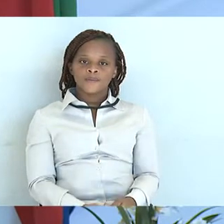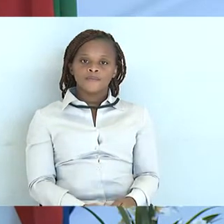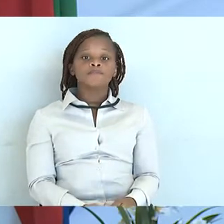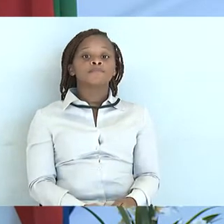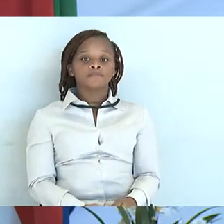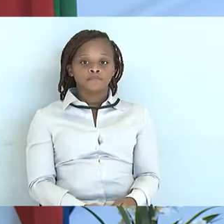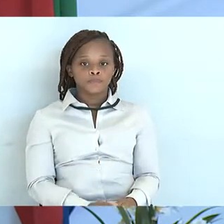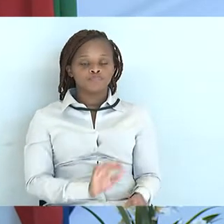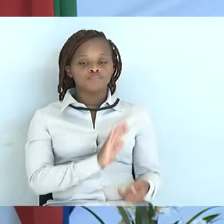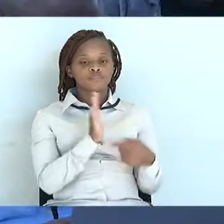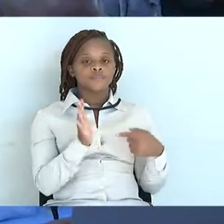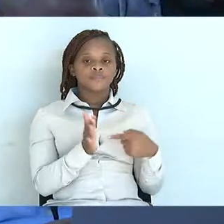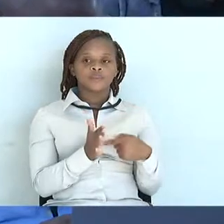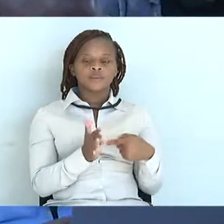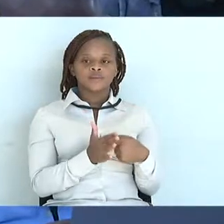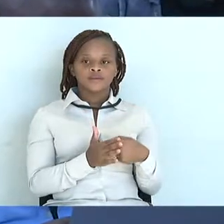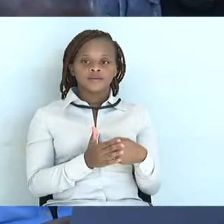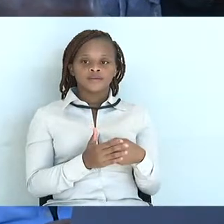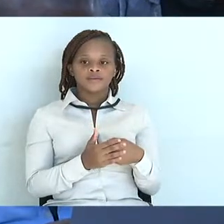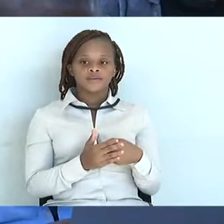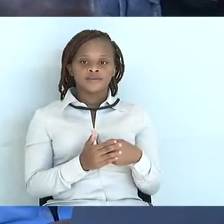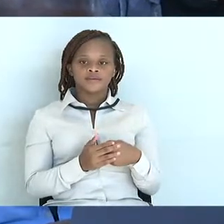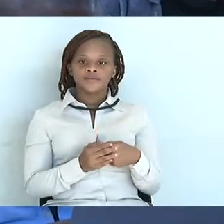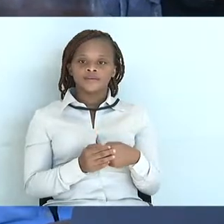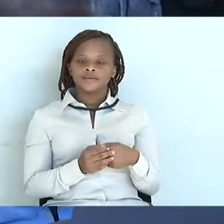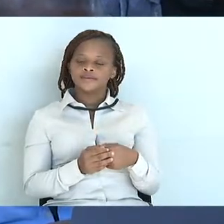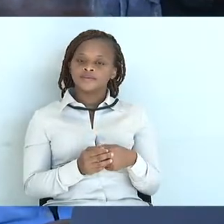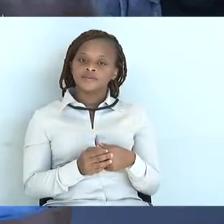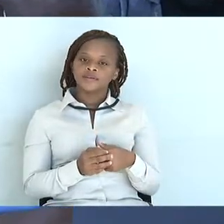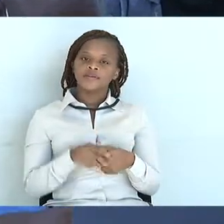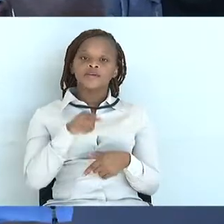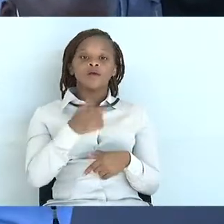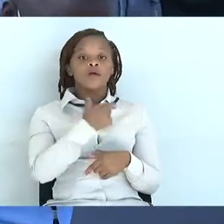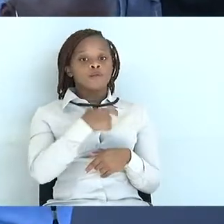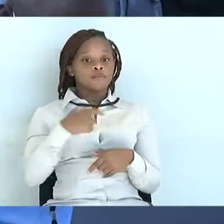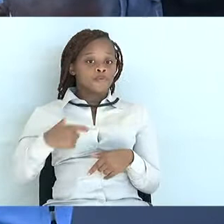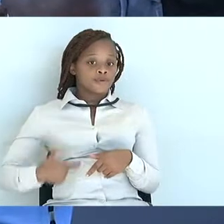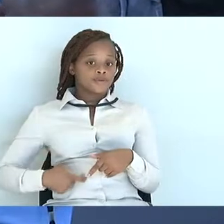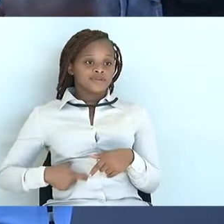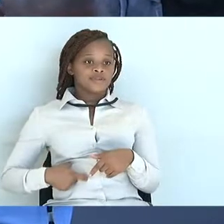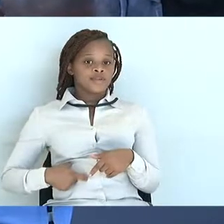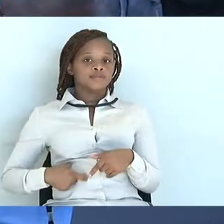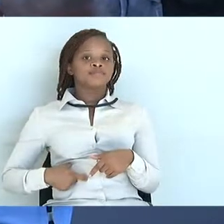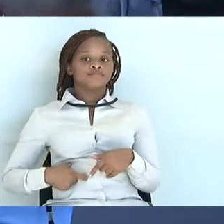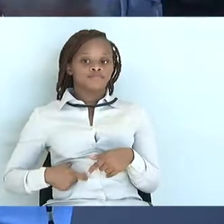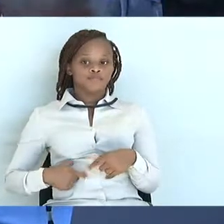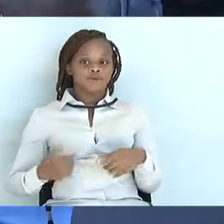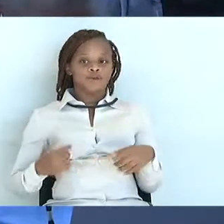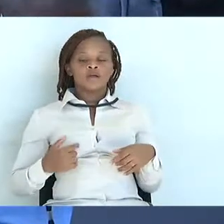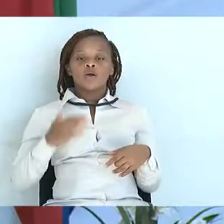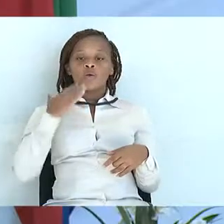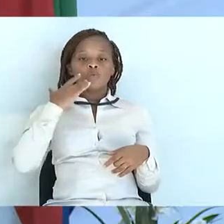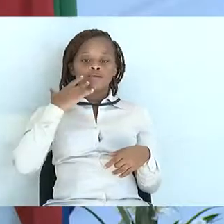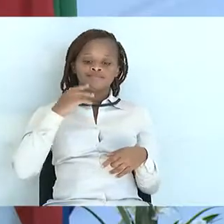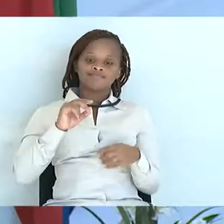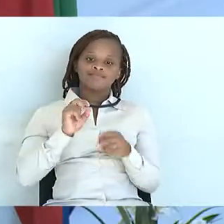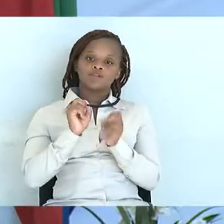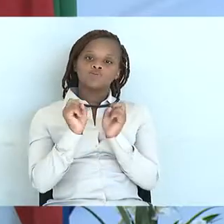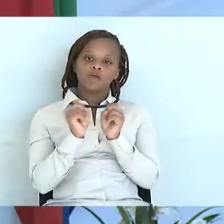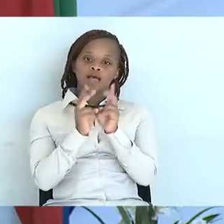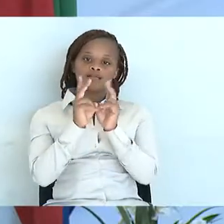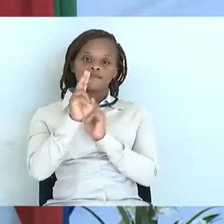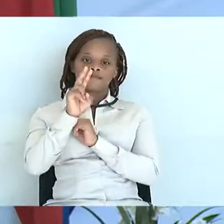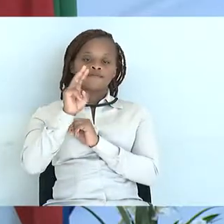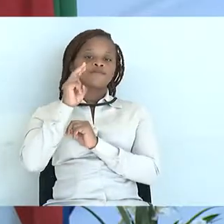Firstly, the President launched this program on the 12th of November in Ugu.